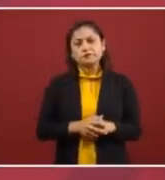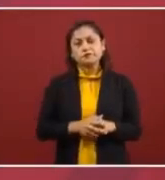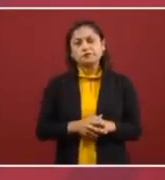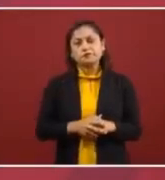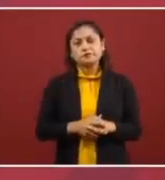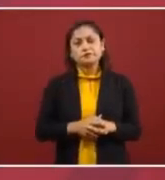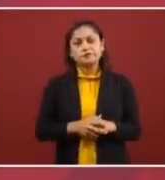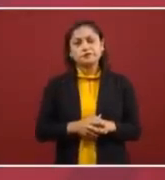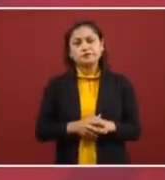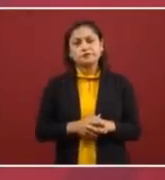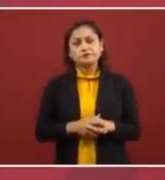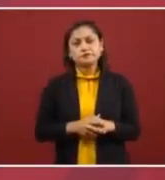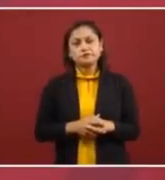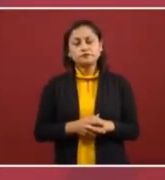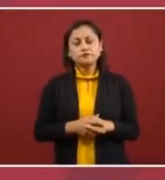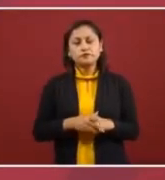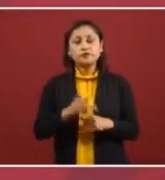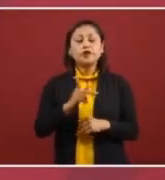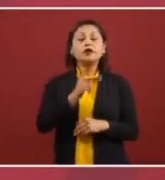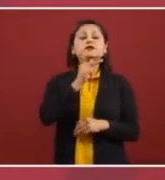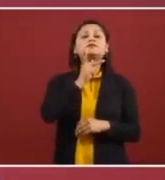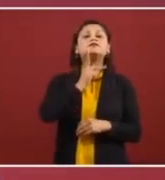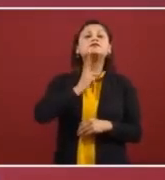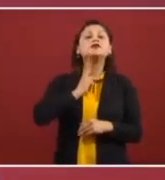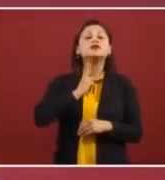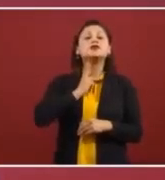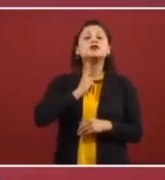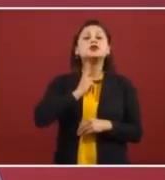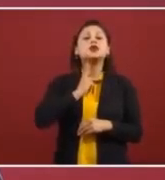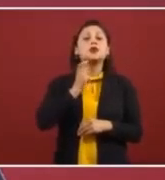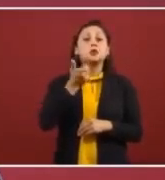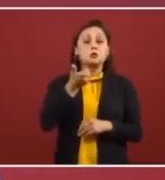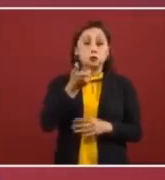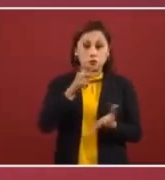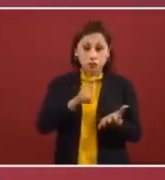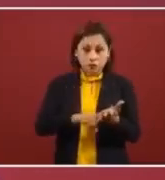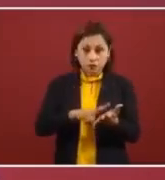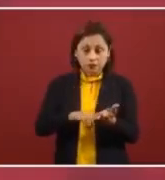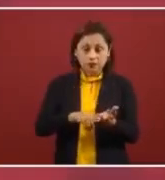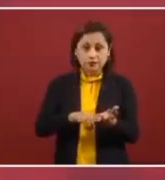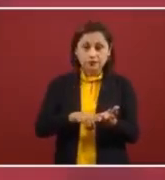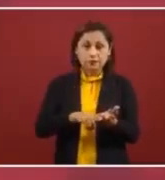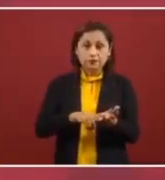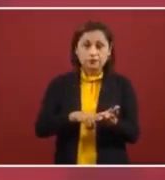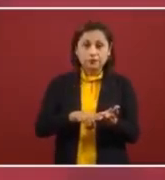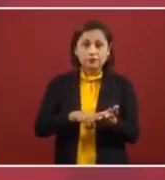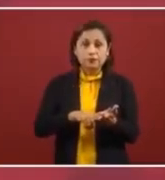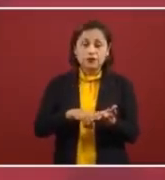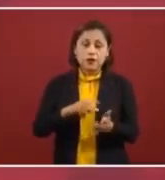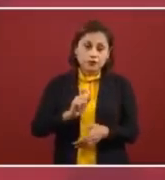the projection of petroleum in order to obtain